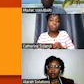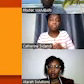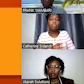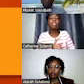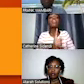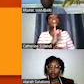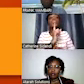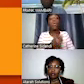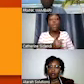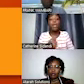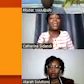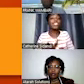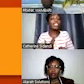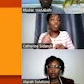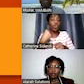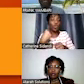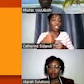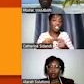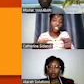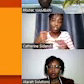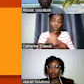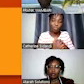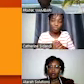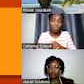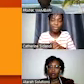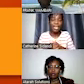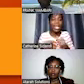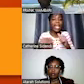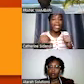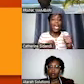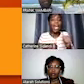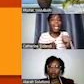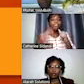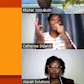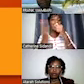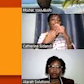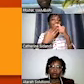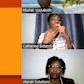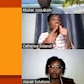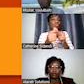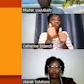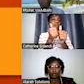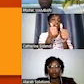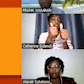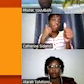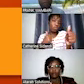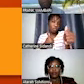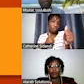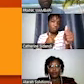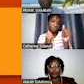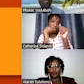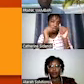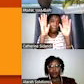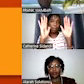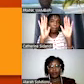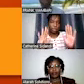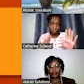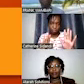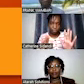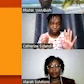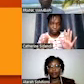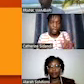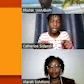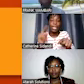let's move on. 8 things that you need to avoid. Very important. When the disruptions